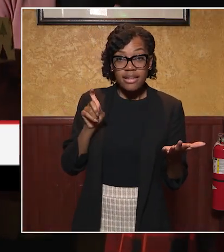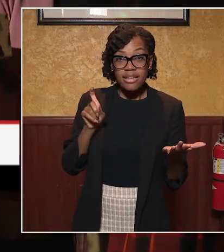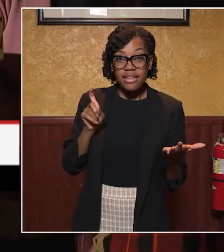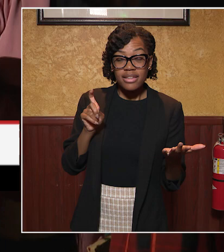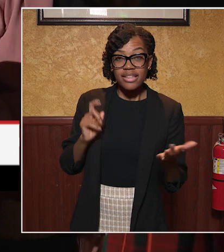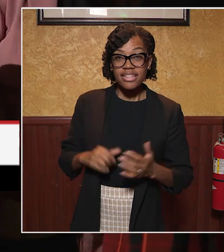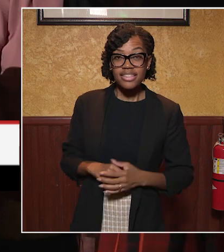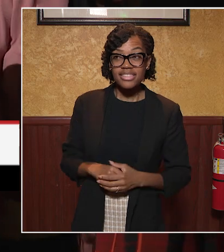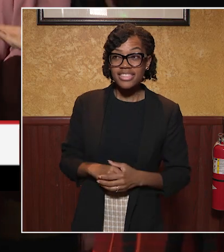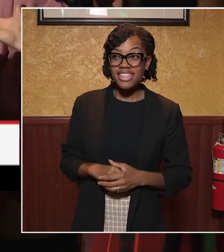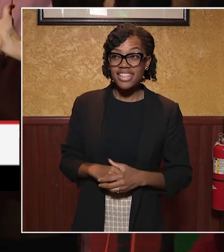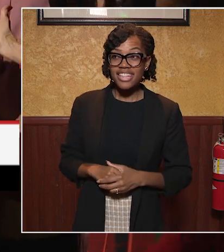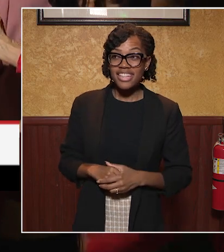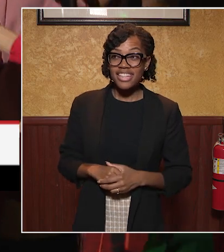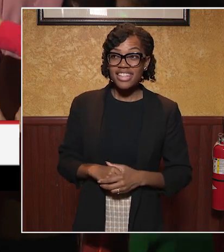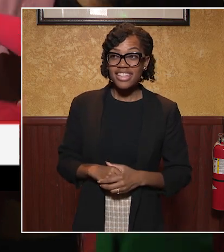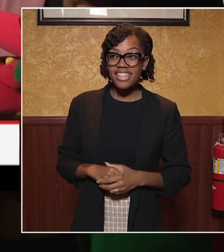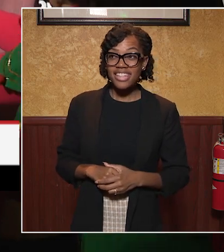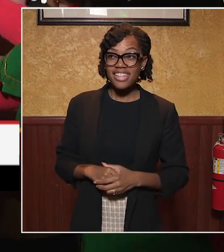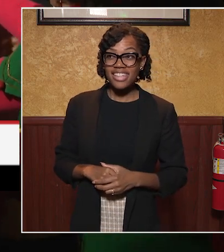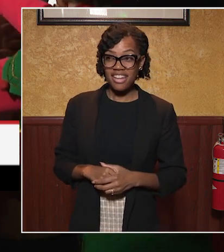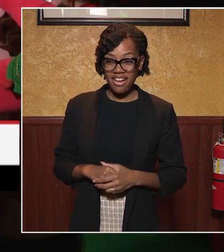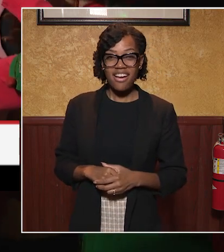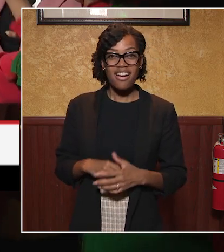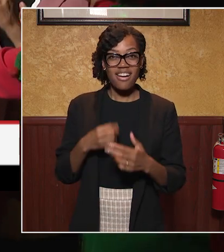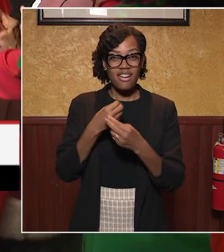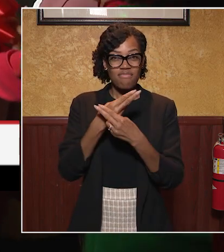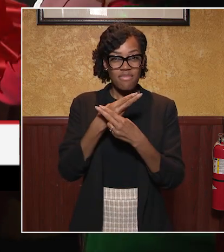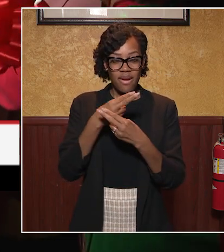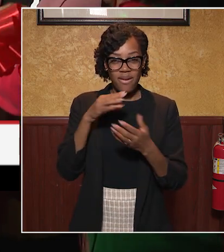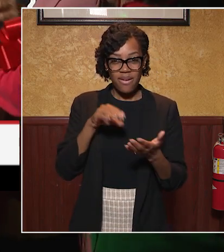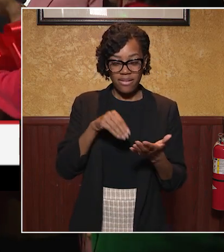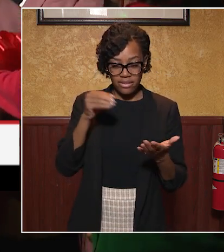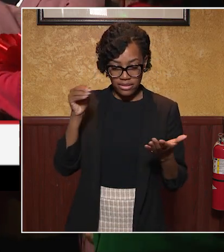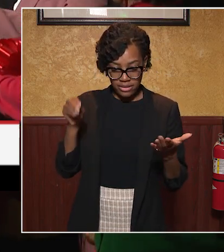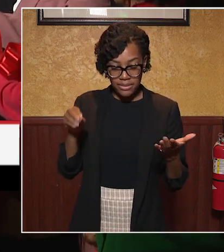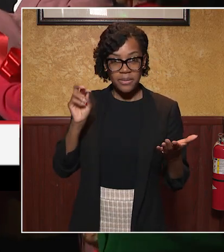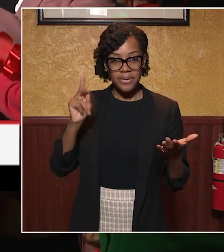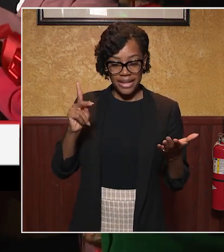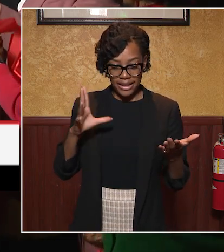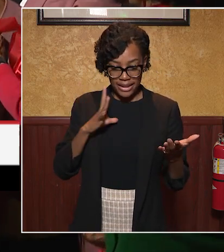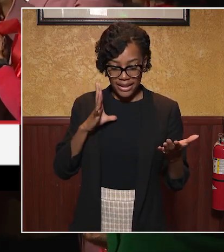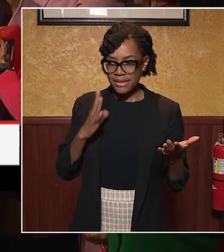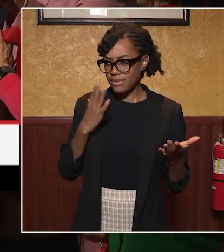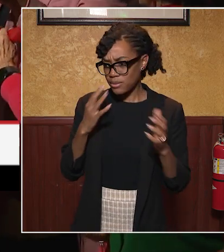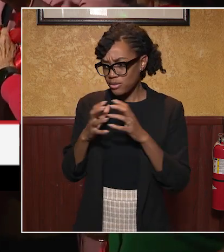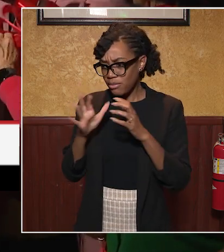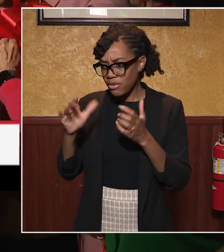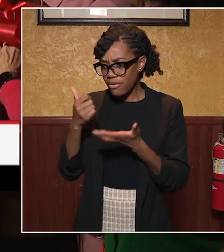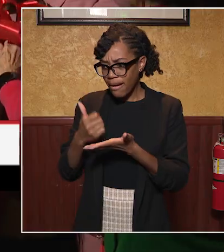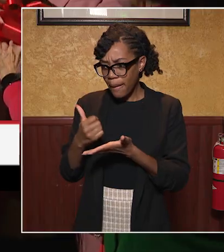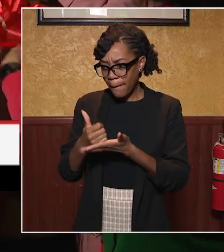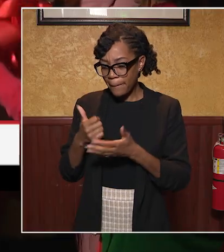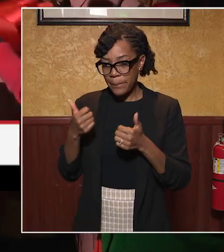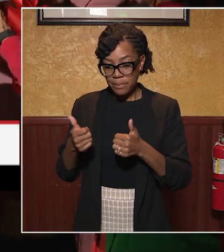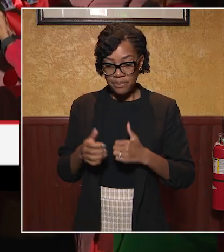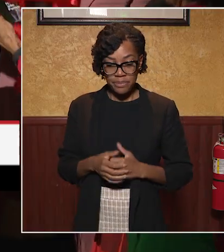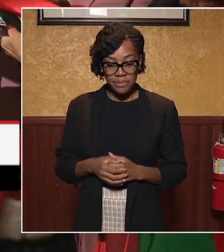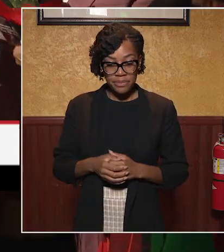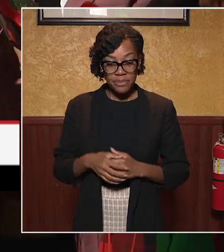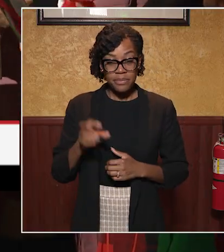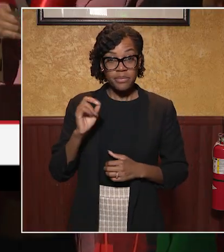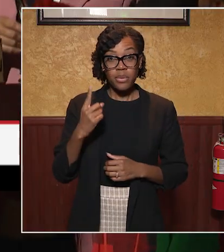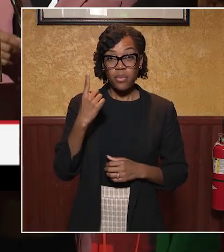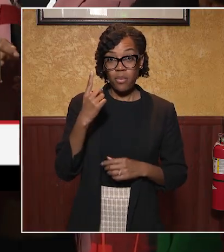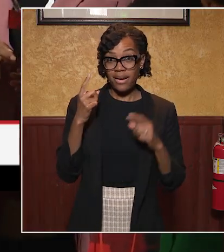move this bow out of the way. I don't think that's supposed to be in there. Okay. Thank you so much for your help, Santa's helper. Okay, so we have one